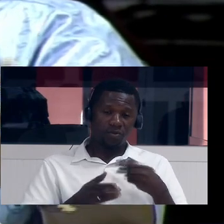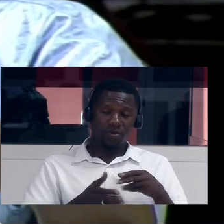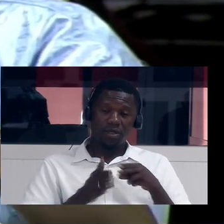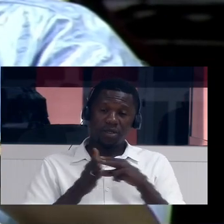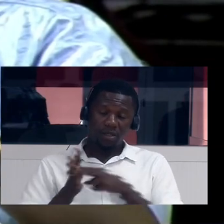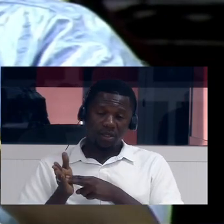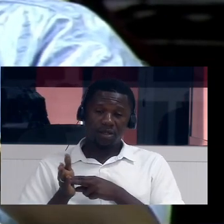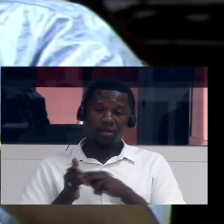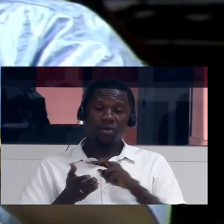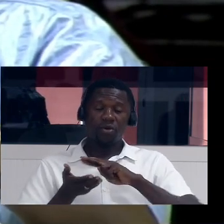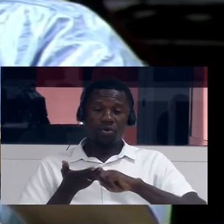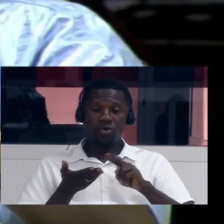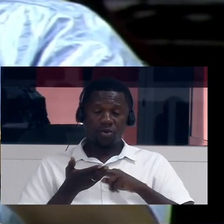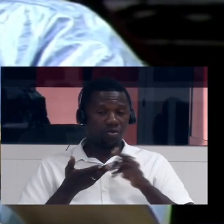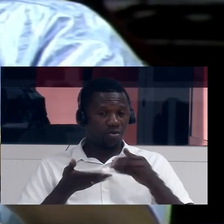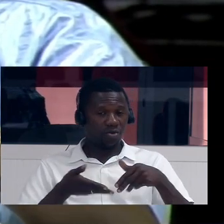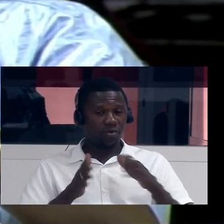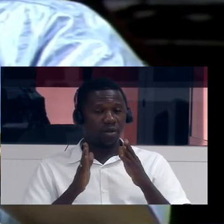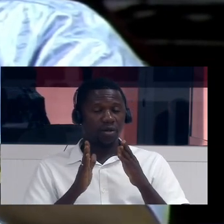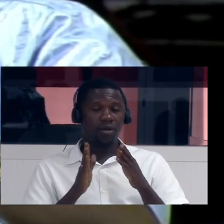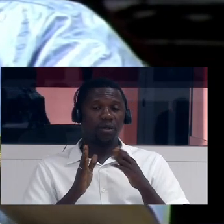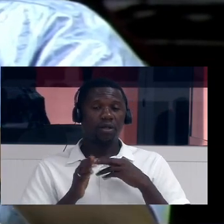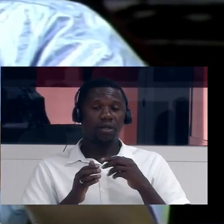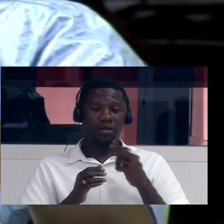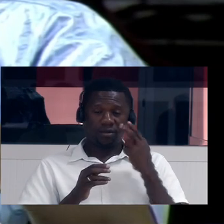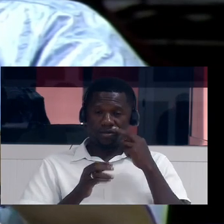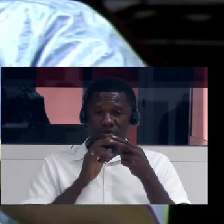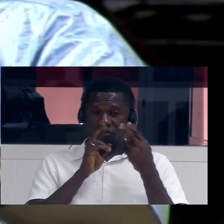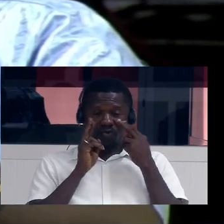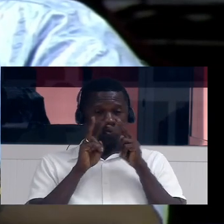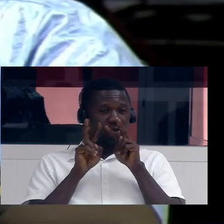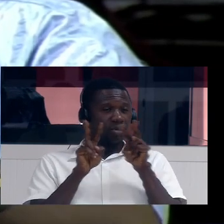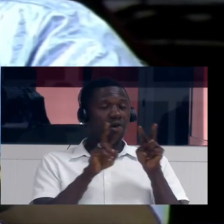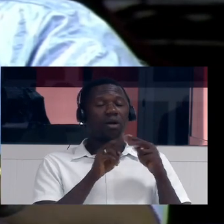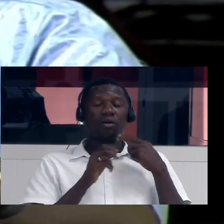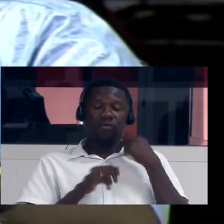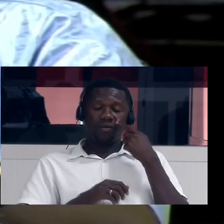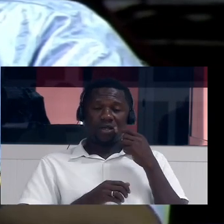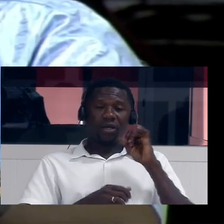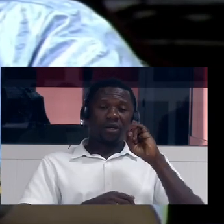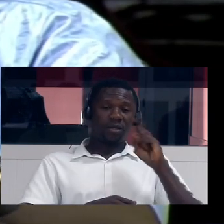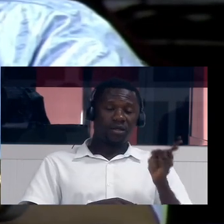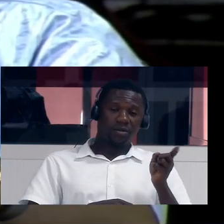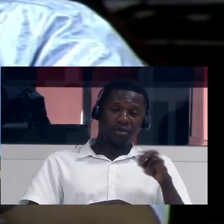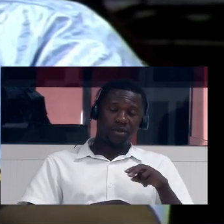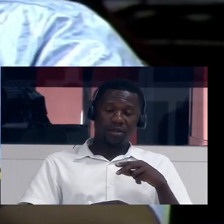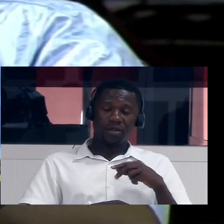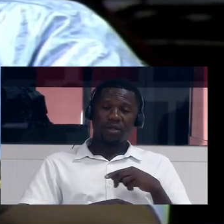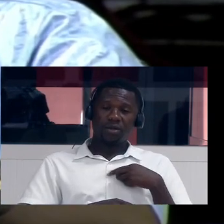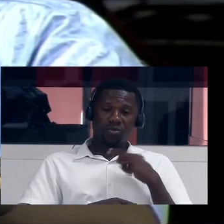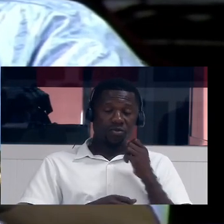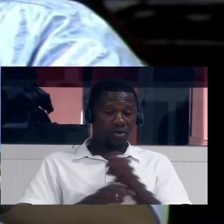normal circumstances, the oversight of the IGP to ensure that the orders that are